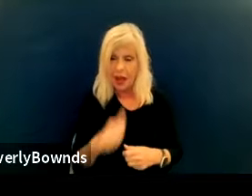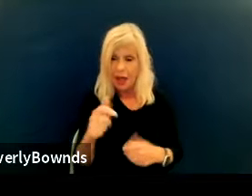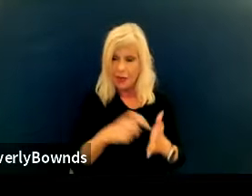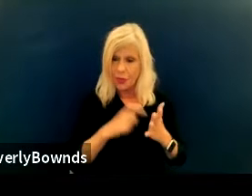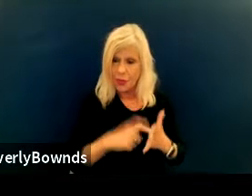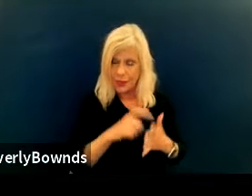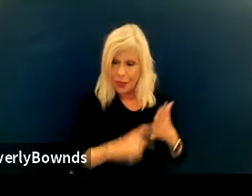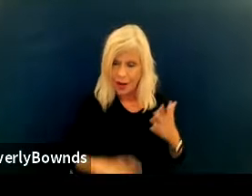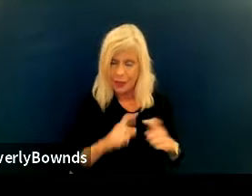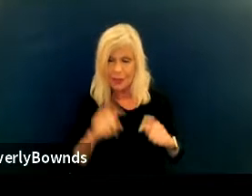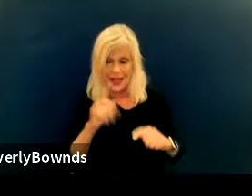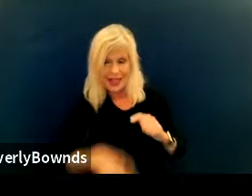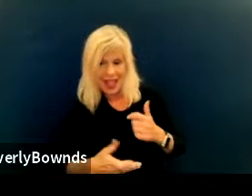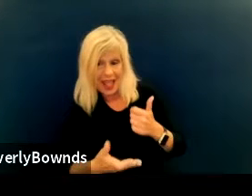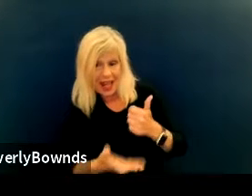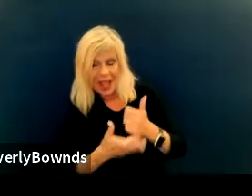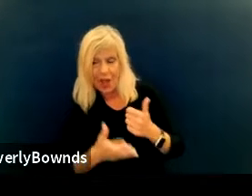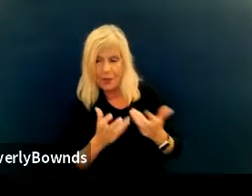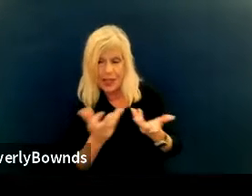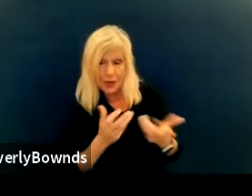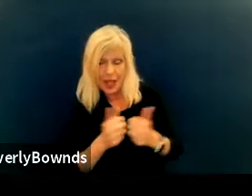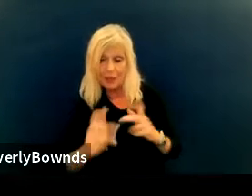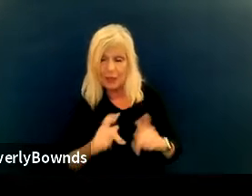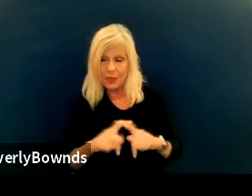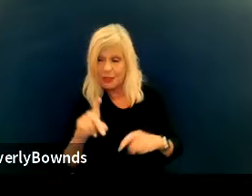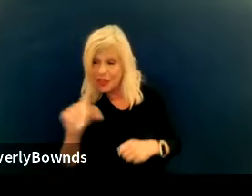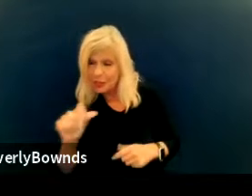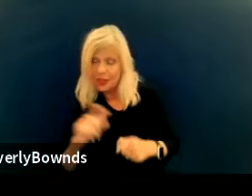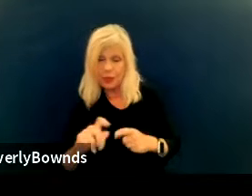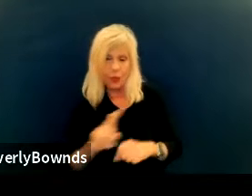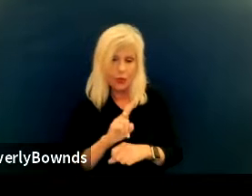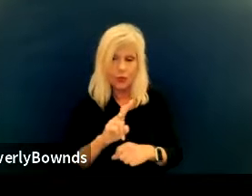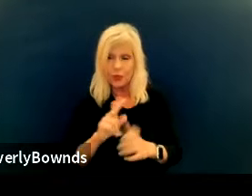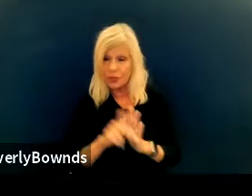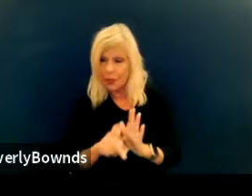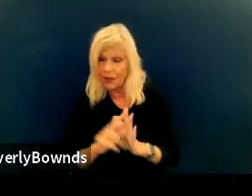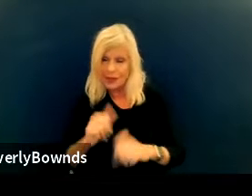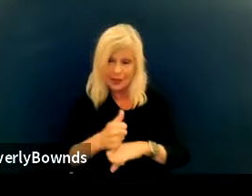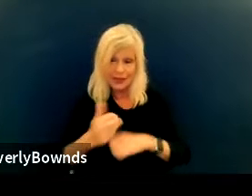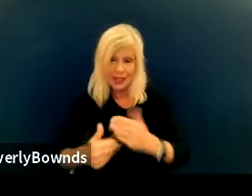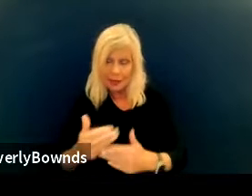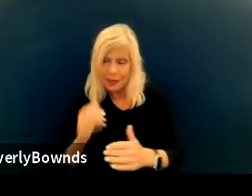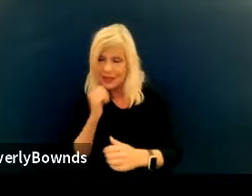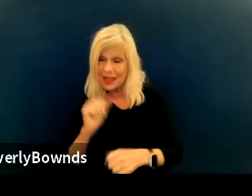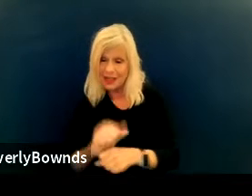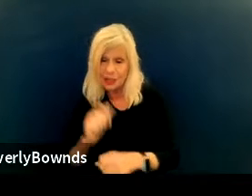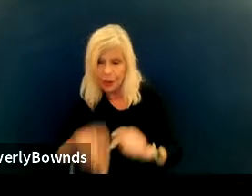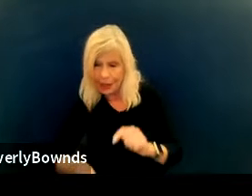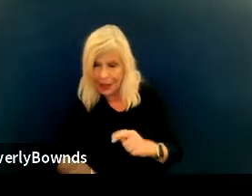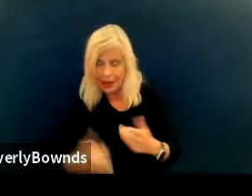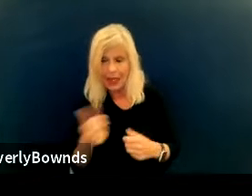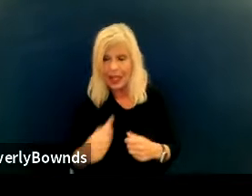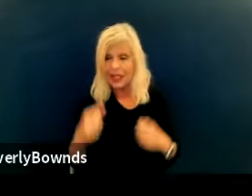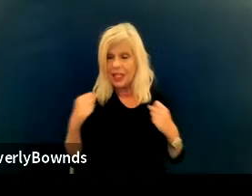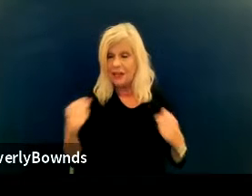with people of different abilities or how to implement the policies in your daily job, the fitness center, any fitness center,